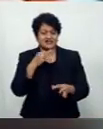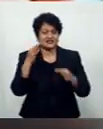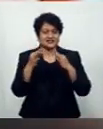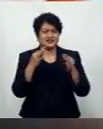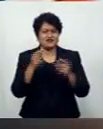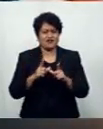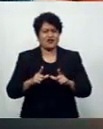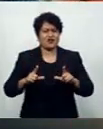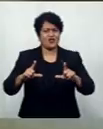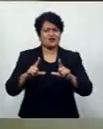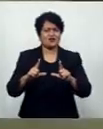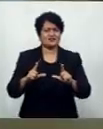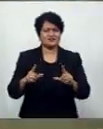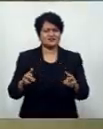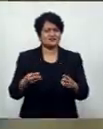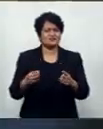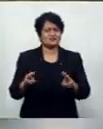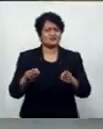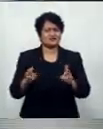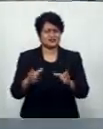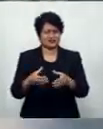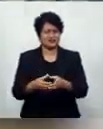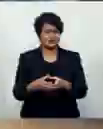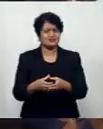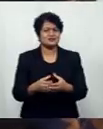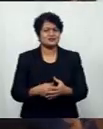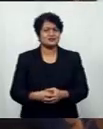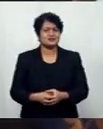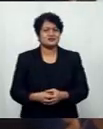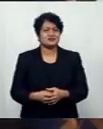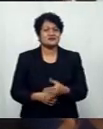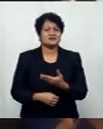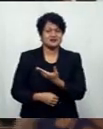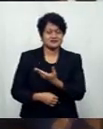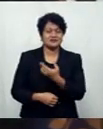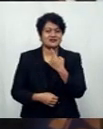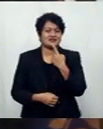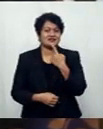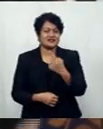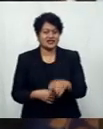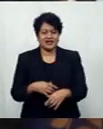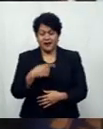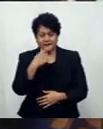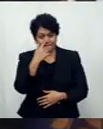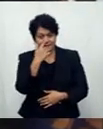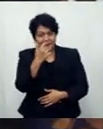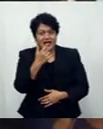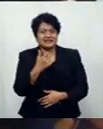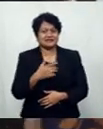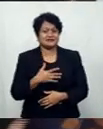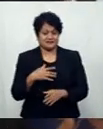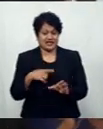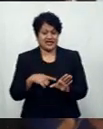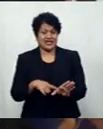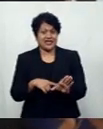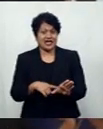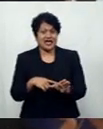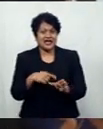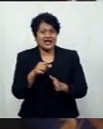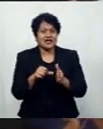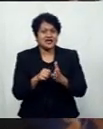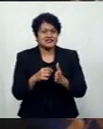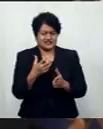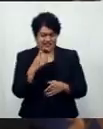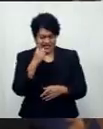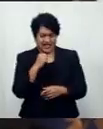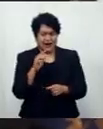bands. I'm actually very lucky to, at least at my young age, I get to do a song, and